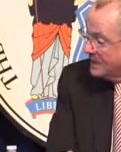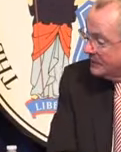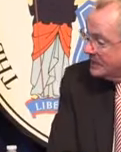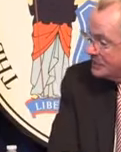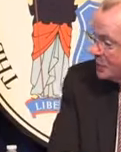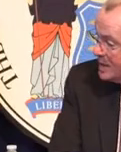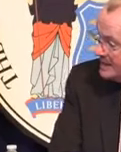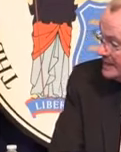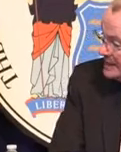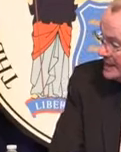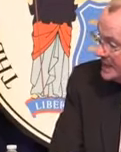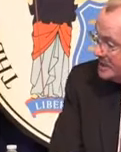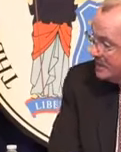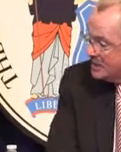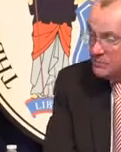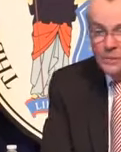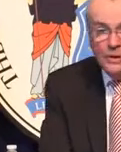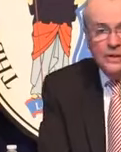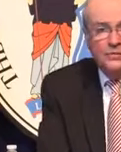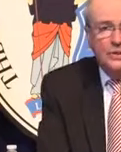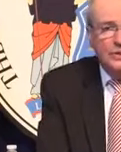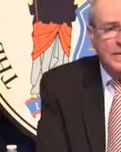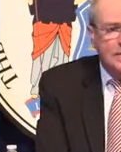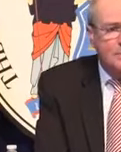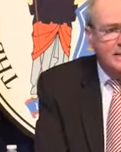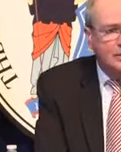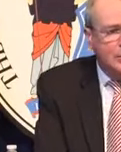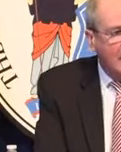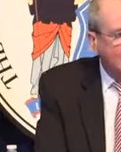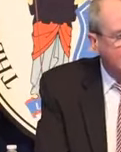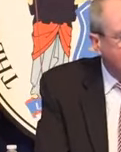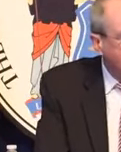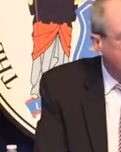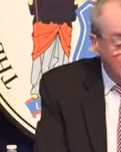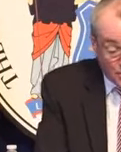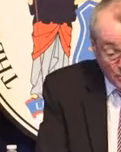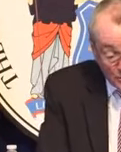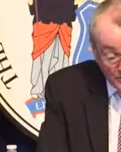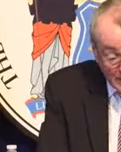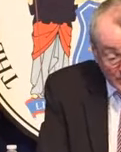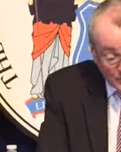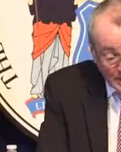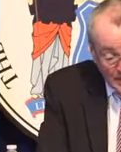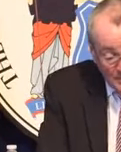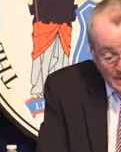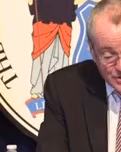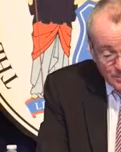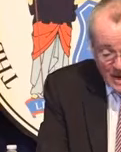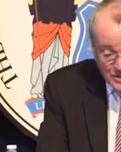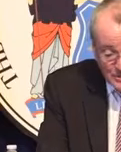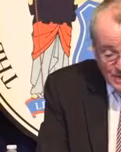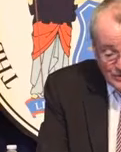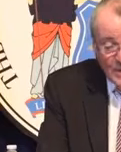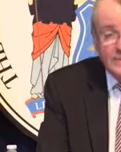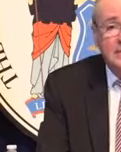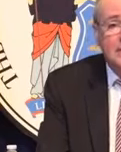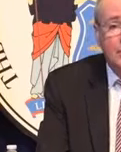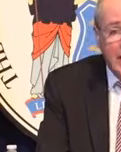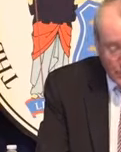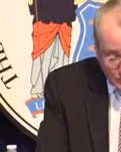plus or minus a 2-week incubation period is still the expected reality with coronavirus, that means